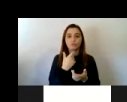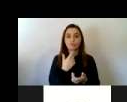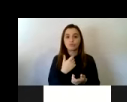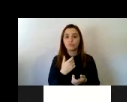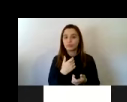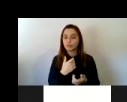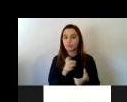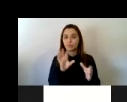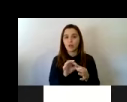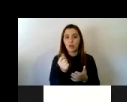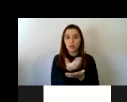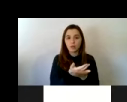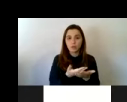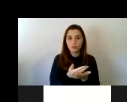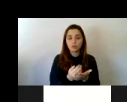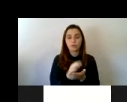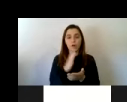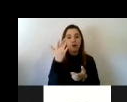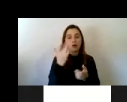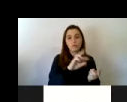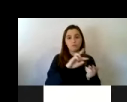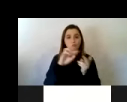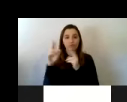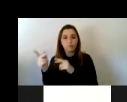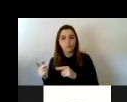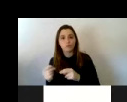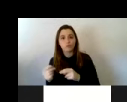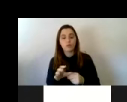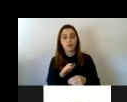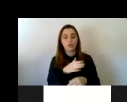economy, migration and asylum question, health issues,